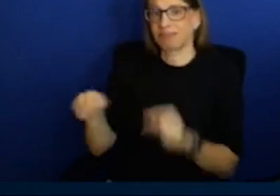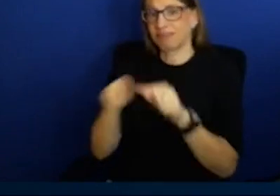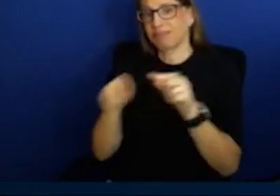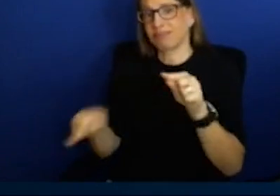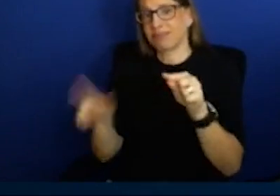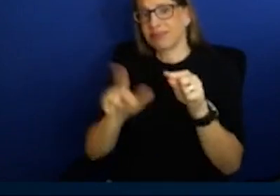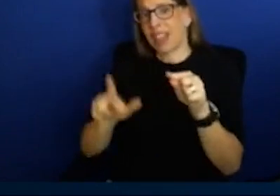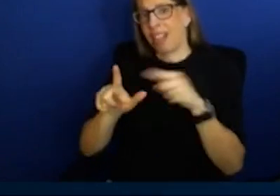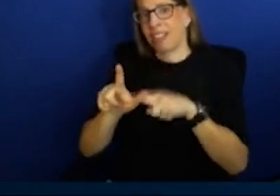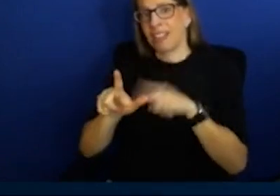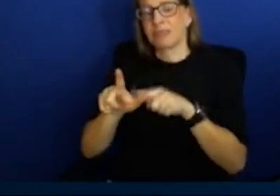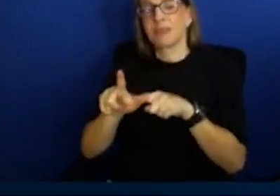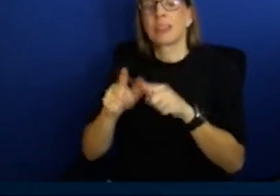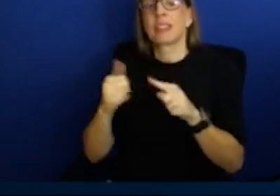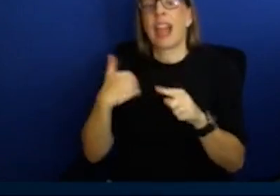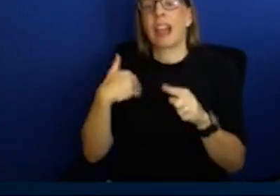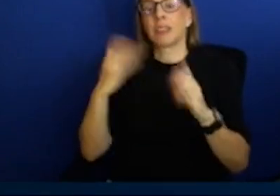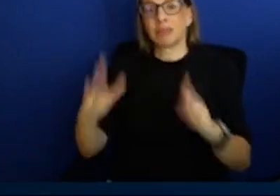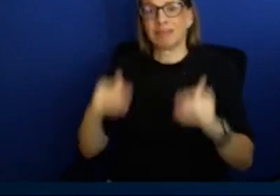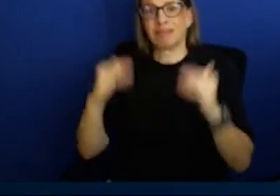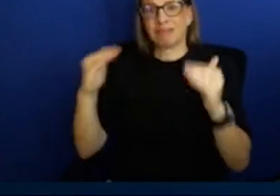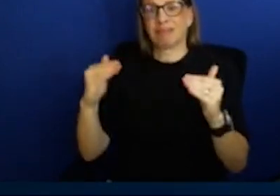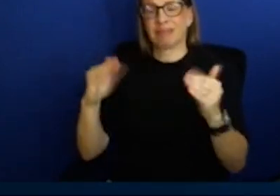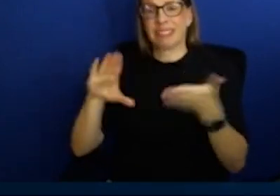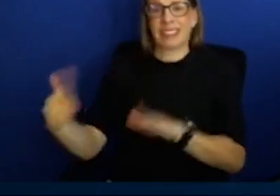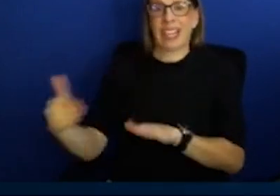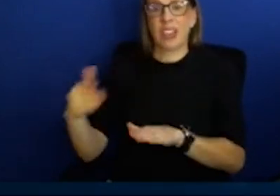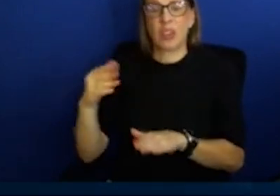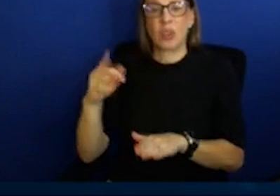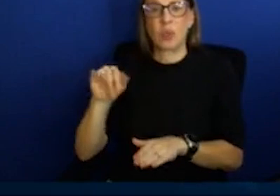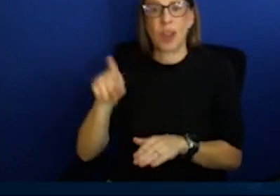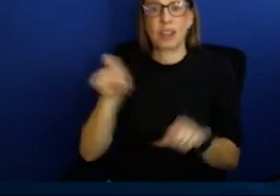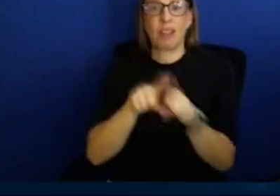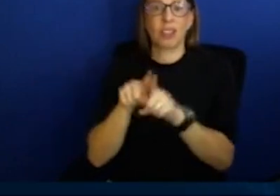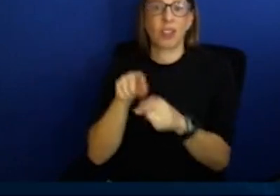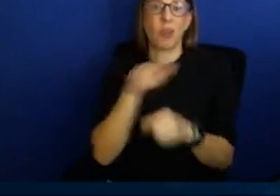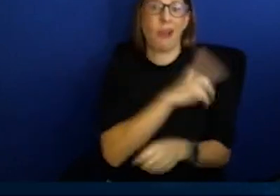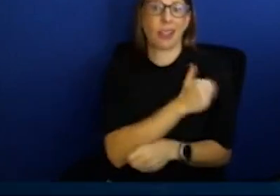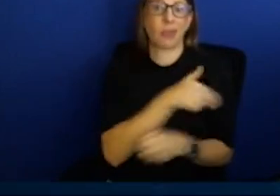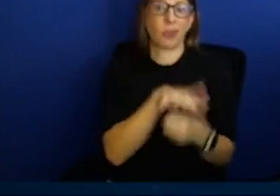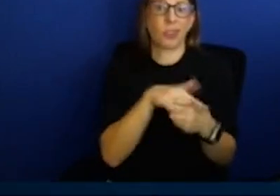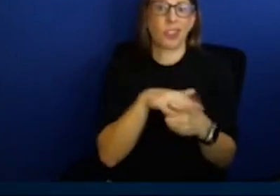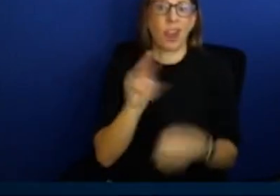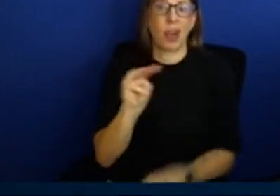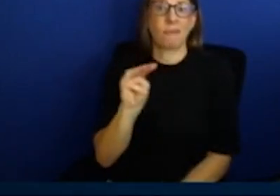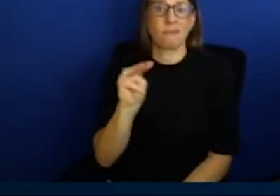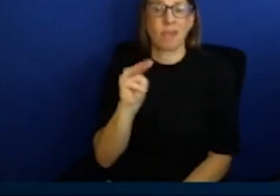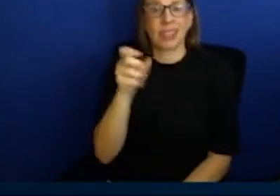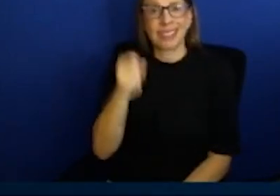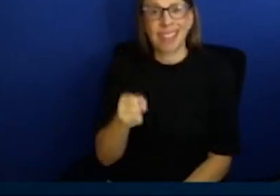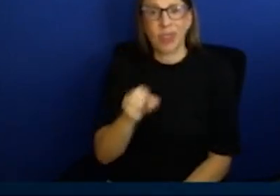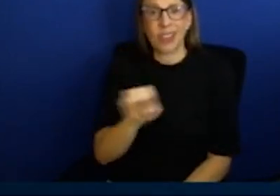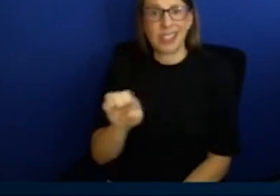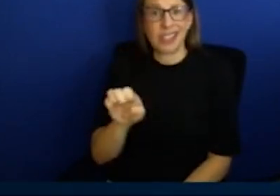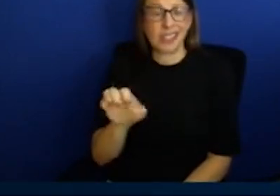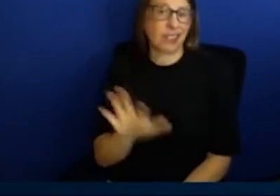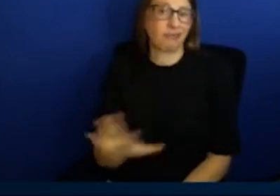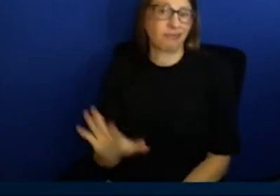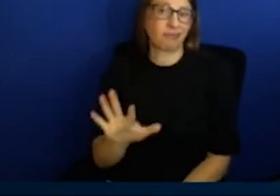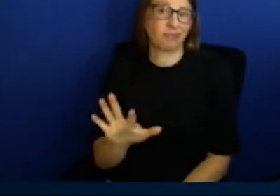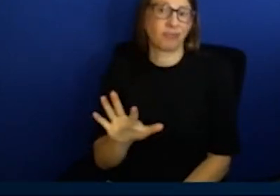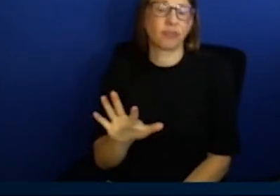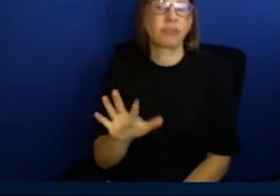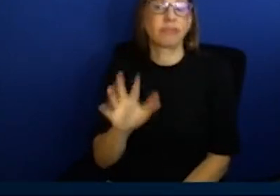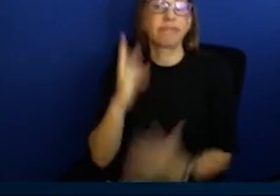exceptionally high death rate, and so does hospital region M in that southeast corner. So unfortunately, we were able to see